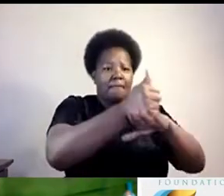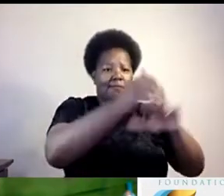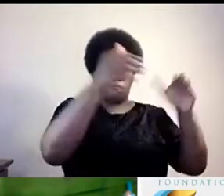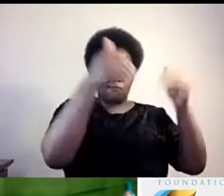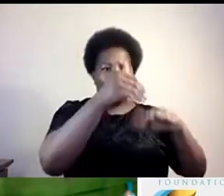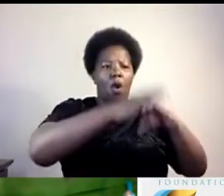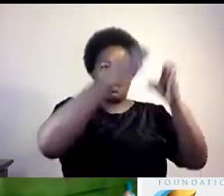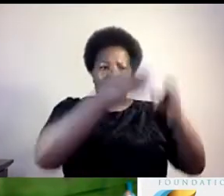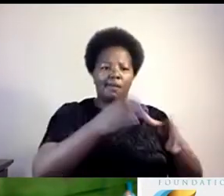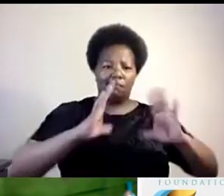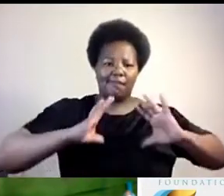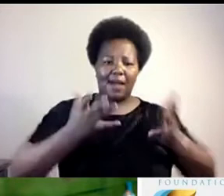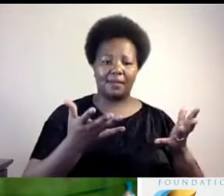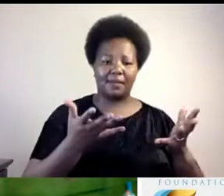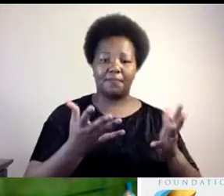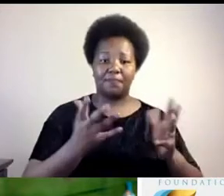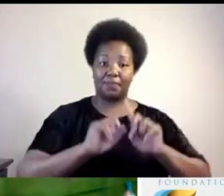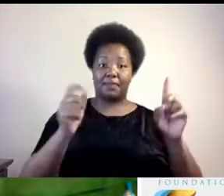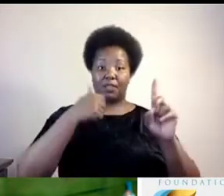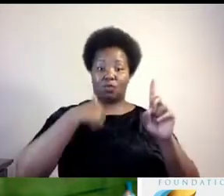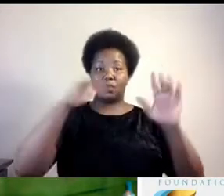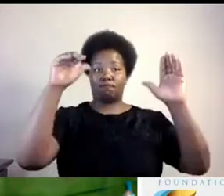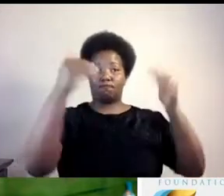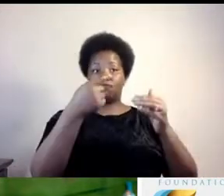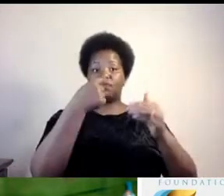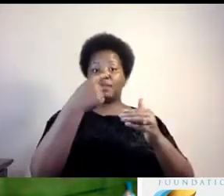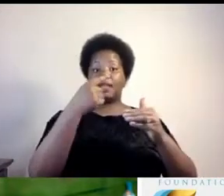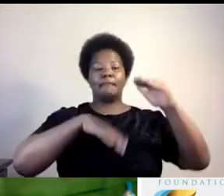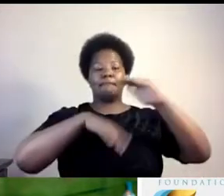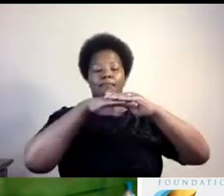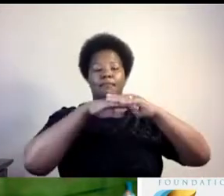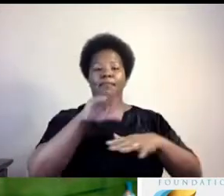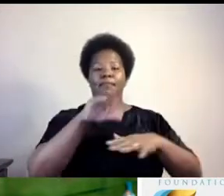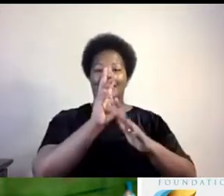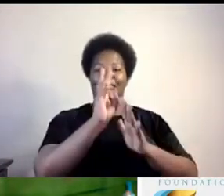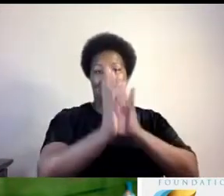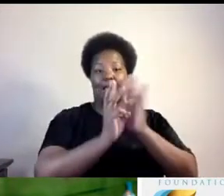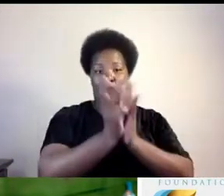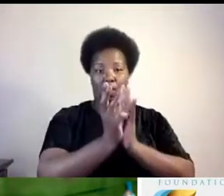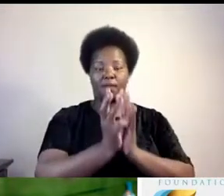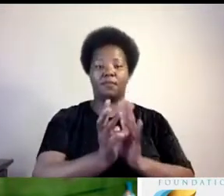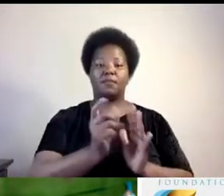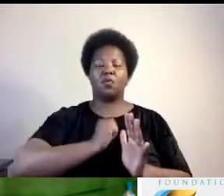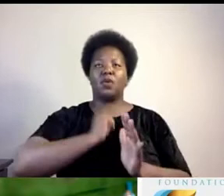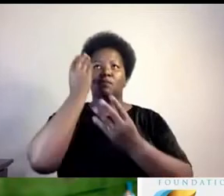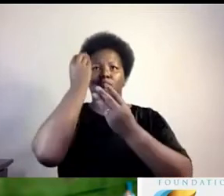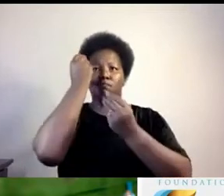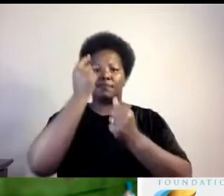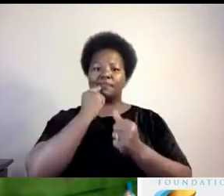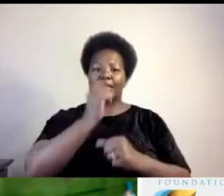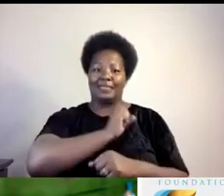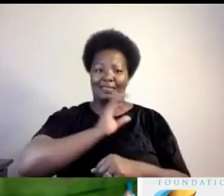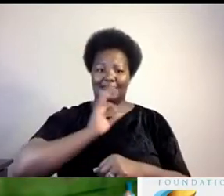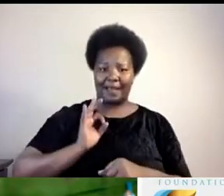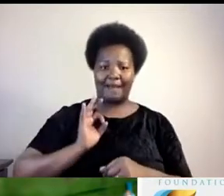those. So for us, it was a minimum of 6 hours. When we thought about staff and the crisis that we're all experiencing